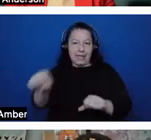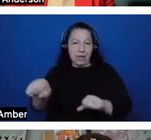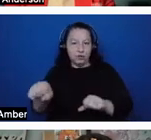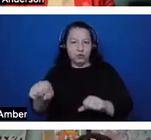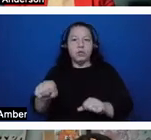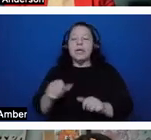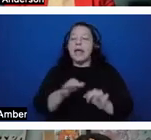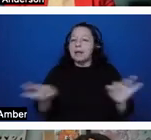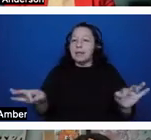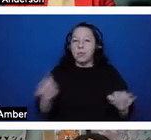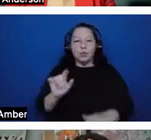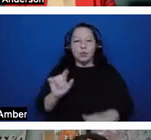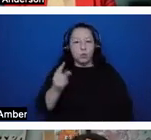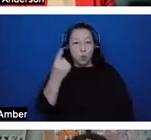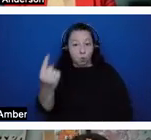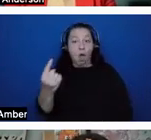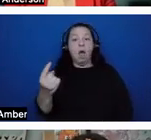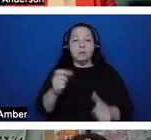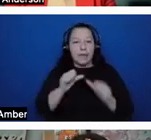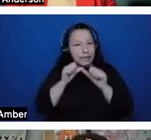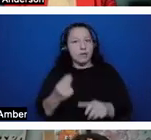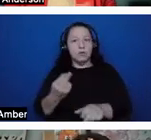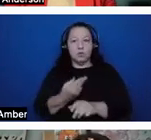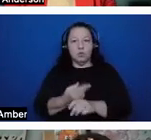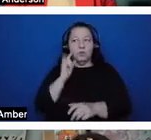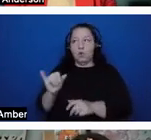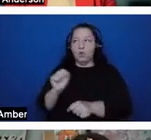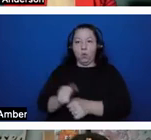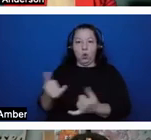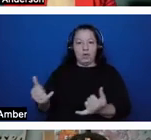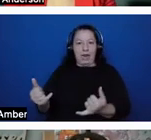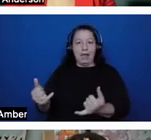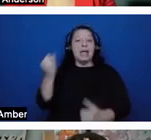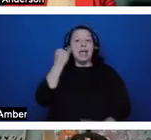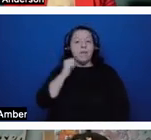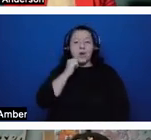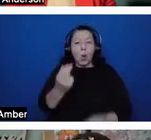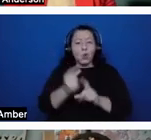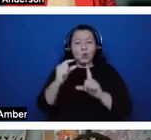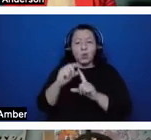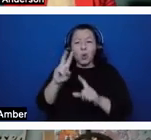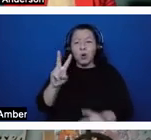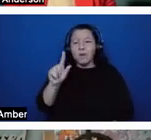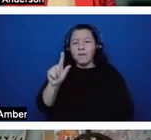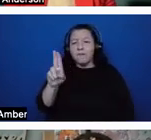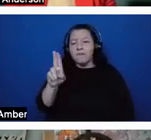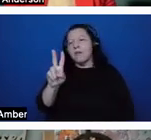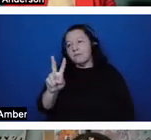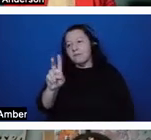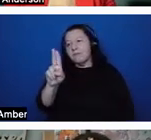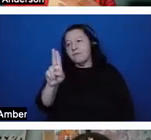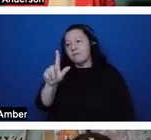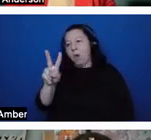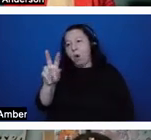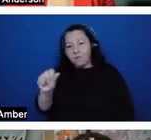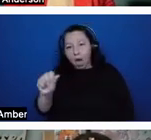used to continue that work today. So if we don't say the word vulva, if we're not talking about like